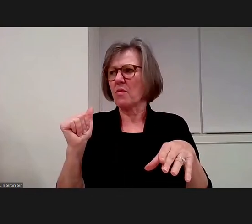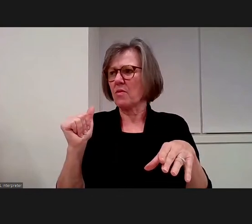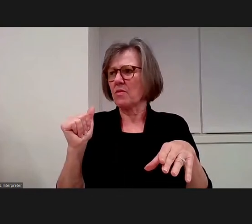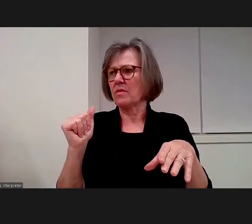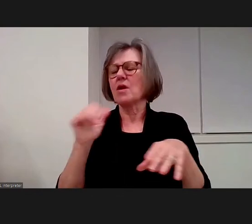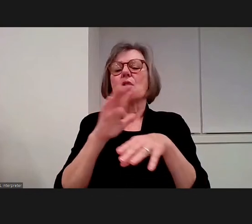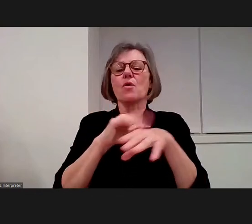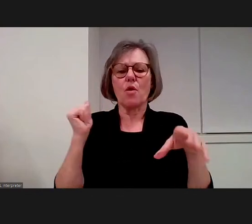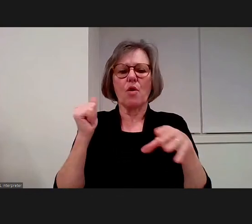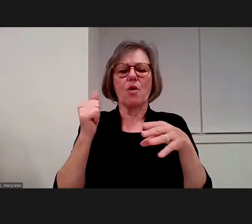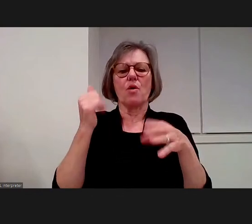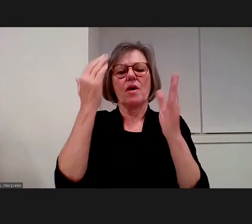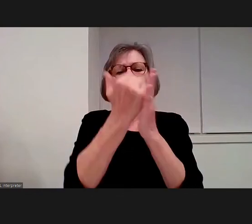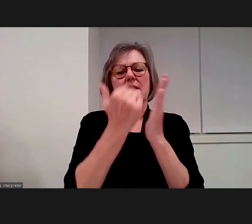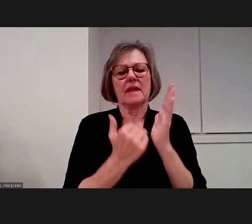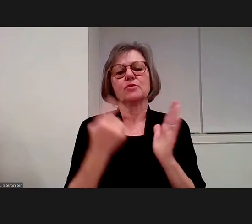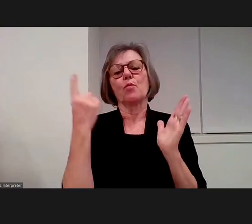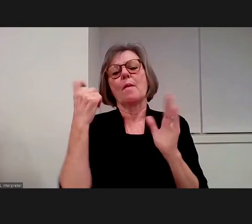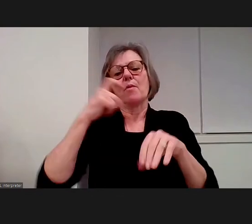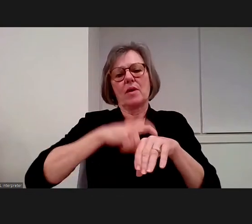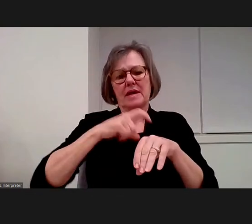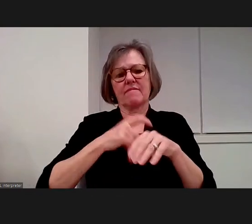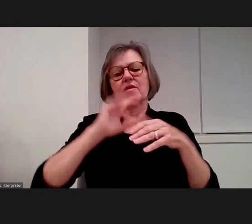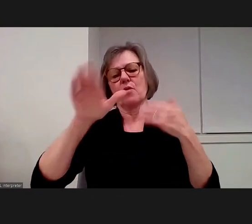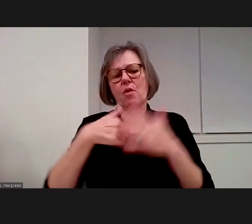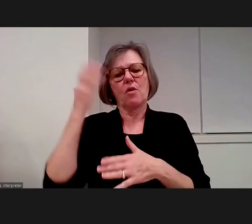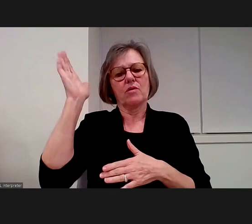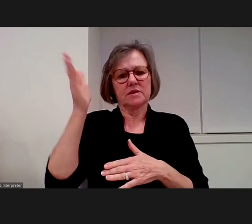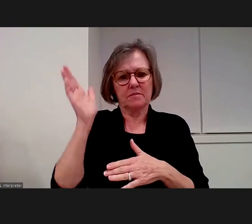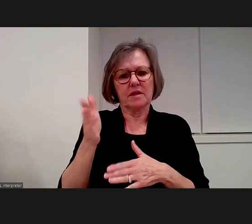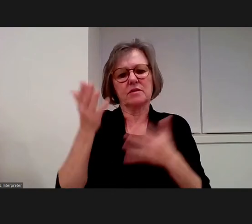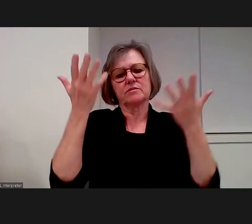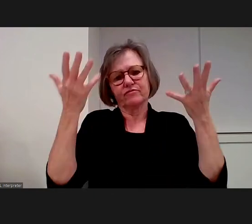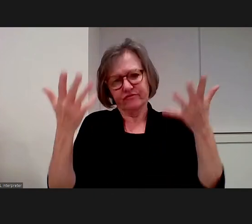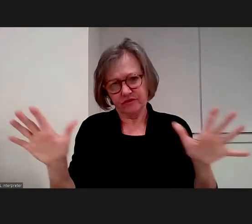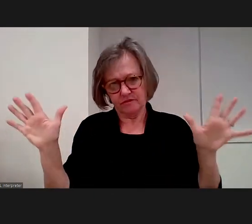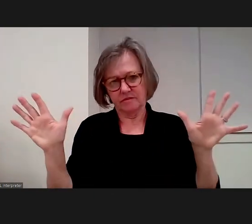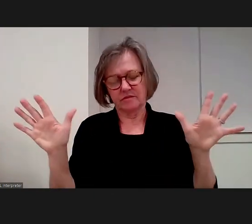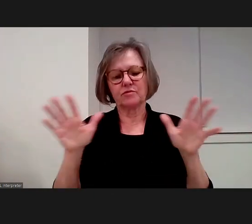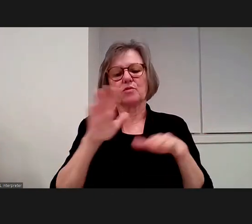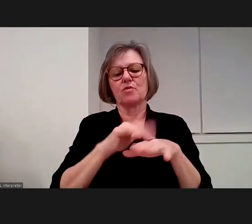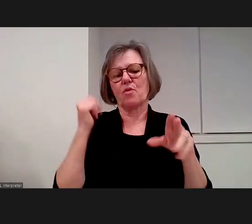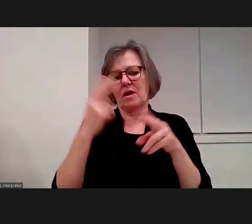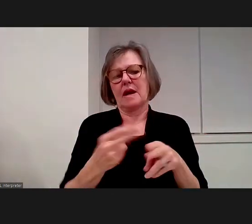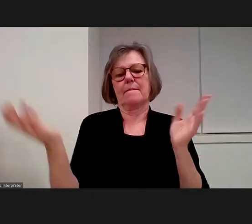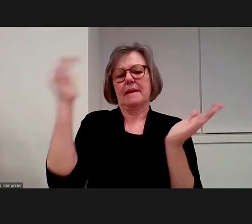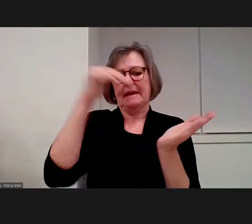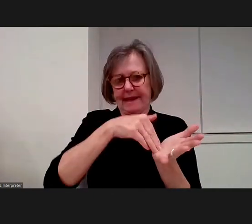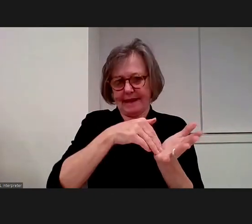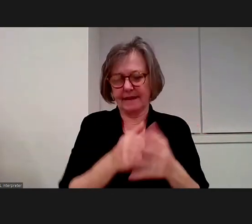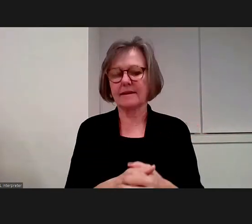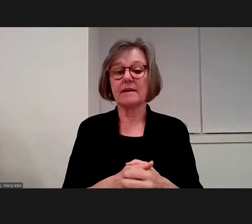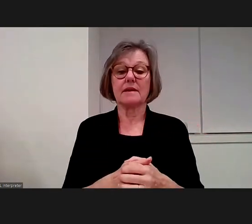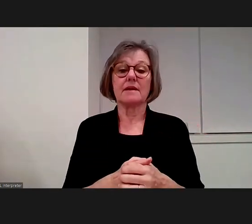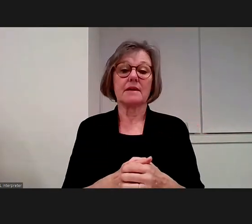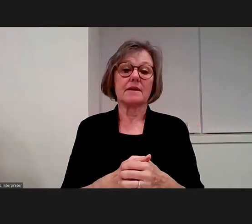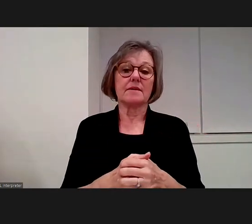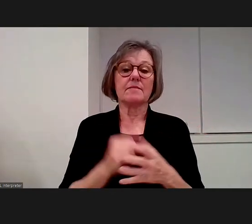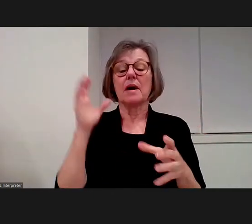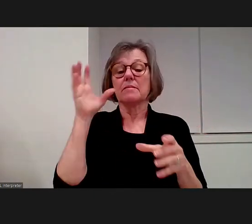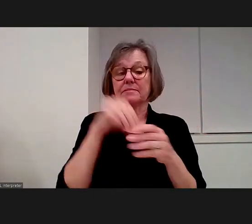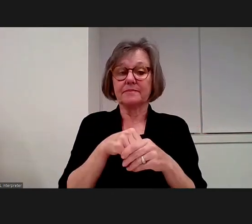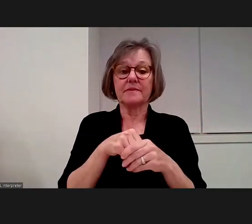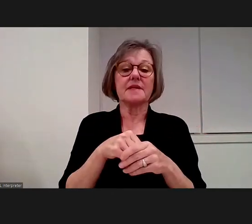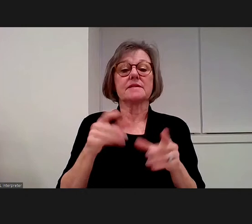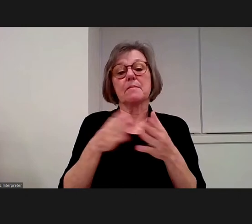we will call the list one more time after all speakers in attendance have been called the first time. By participating in this